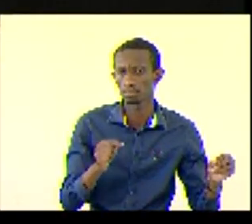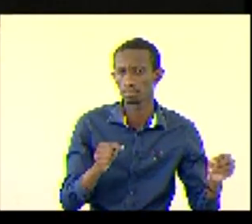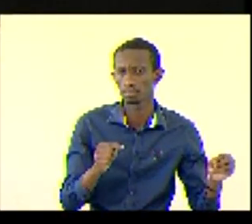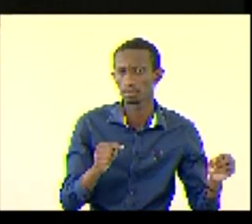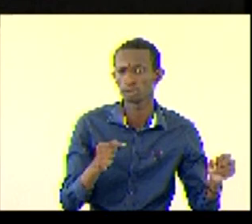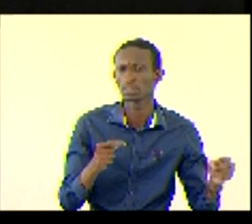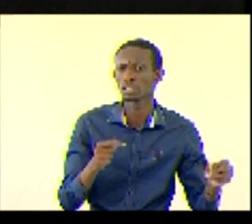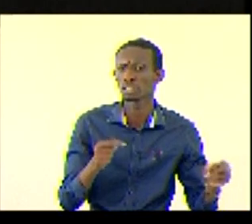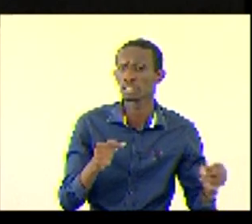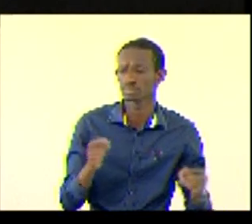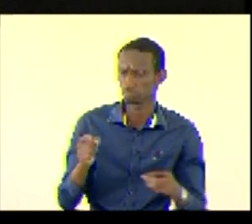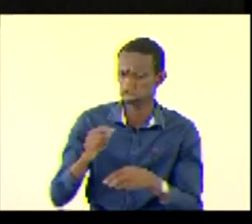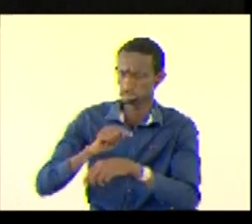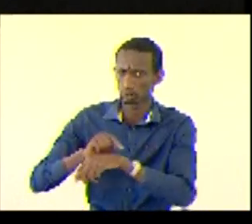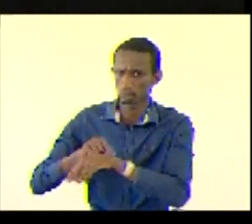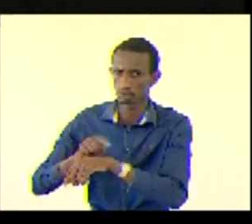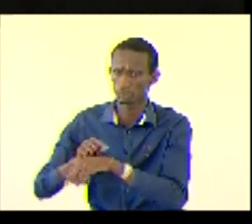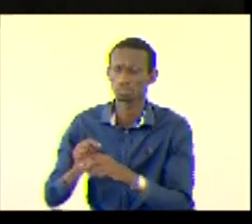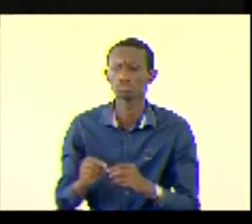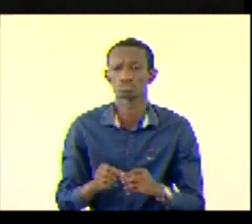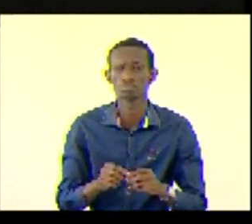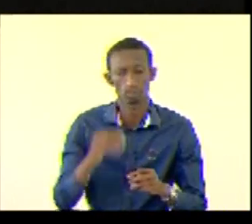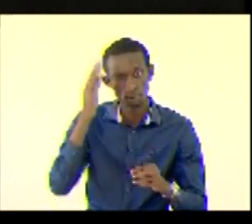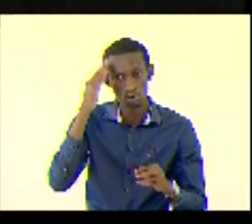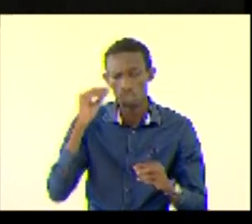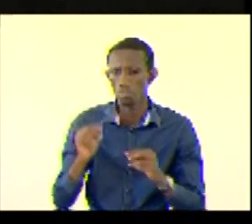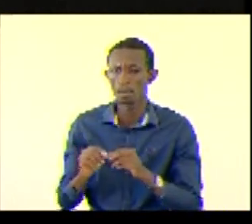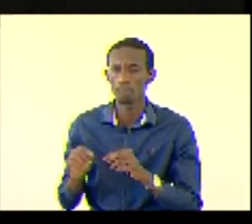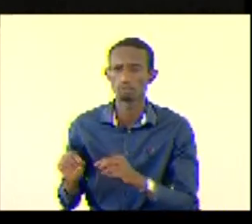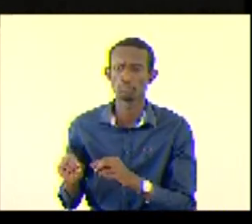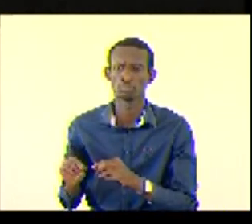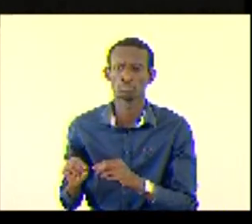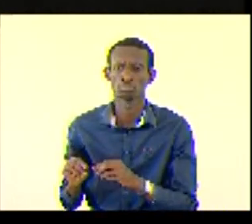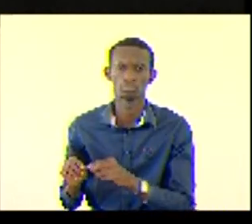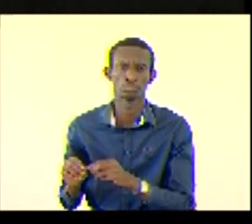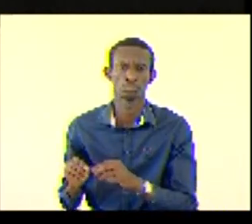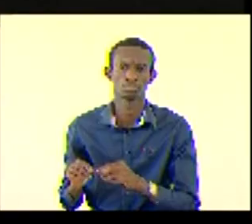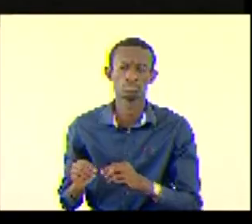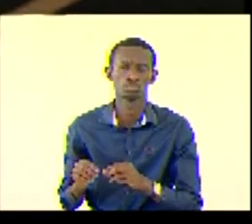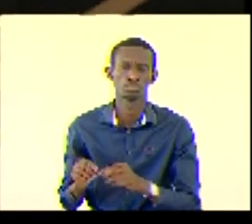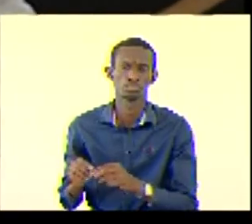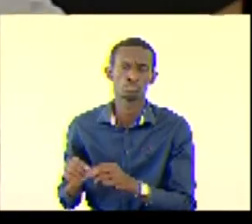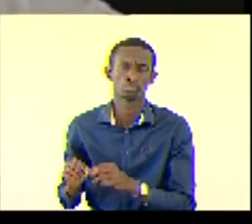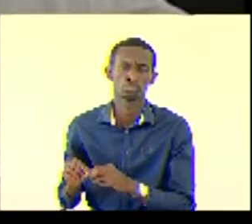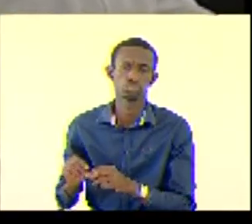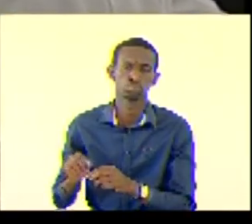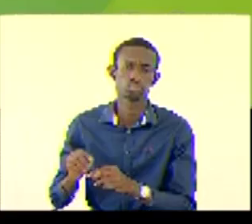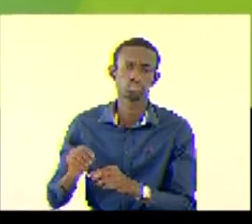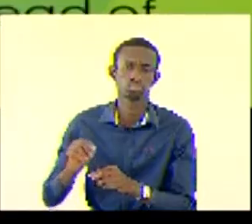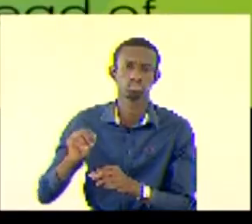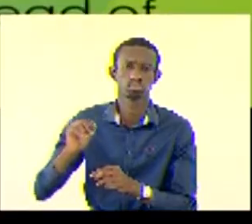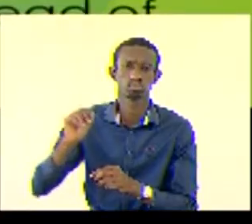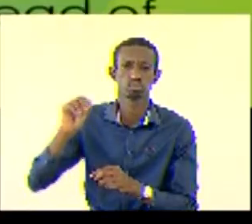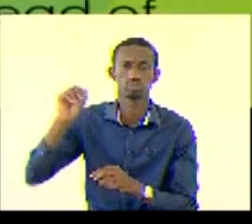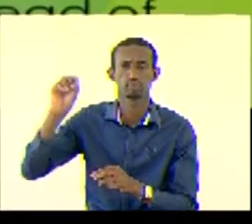the graph goes like this, and we are supposed to label it A. So this is what we